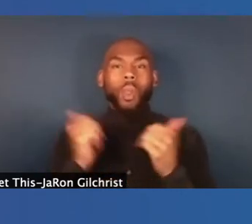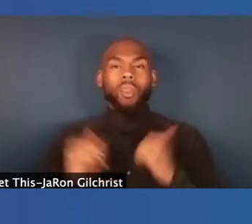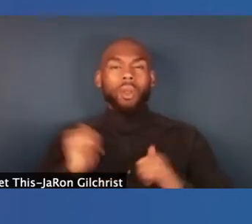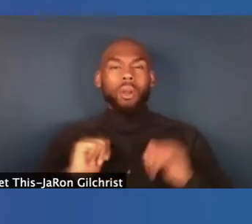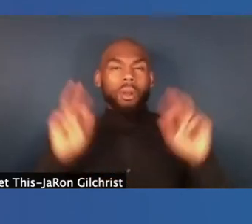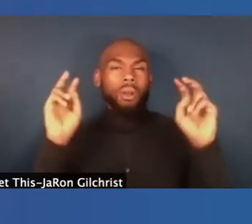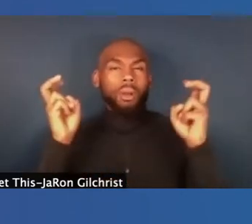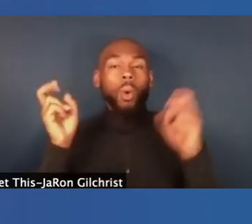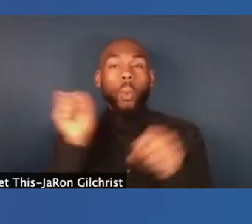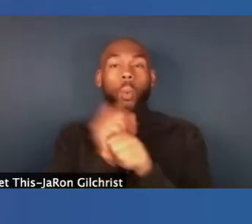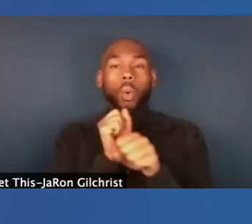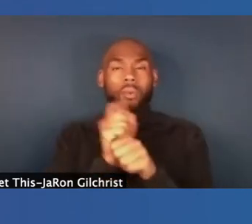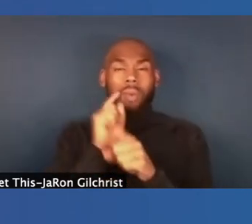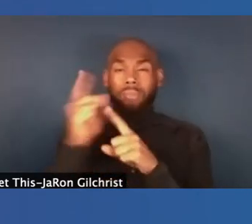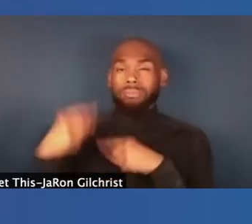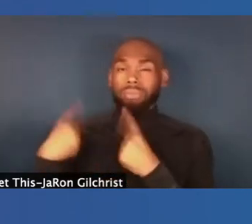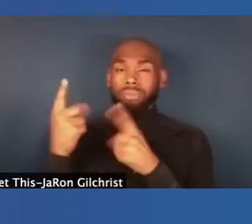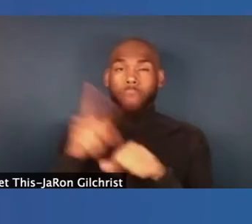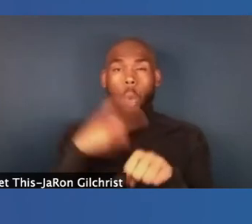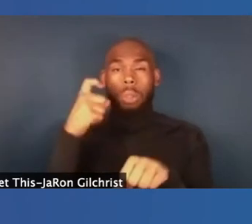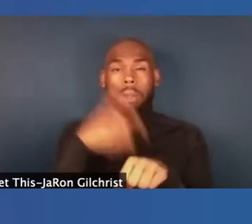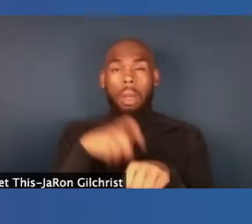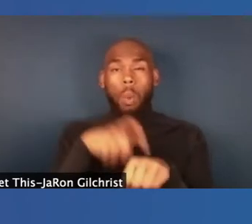time and have been continuously